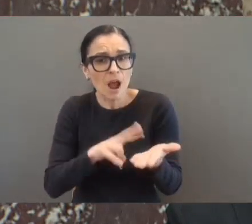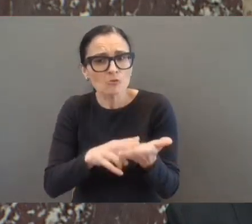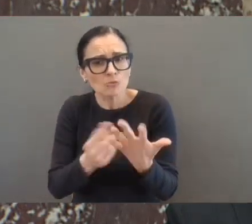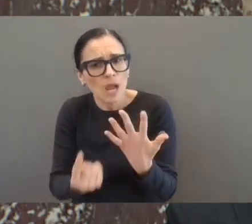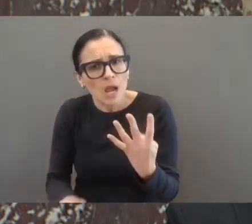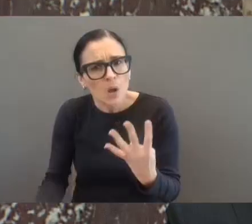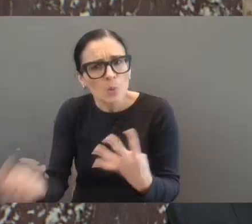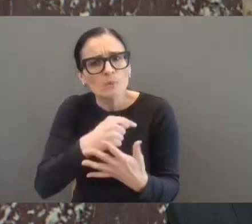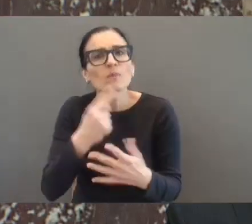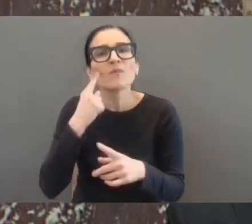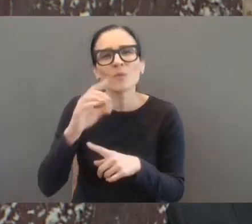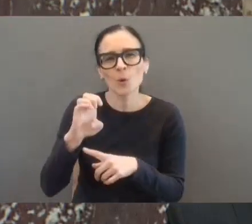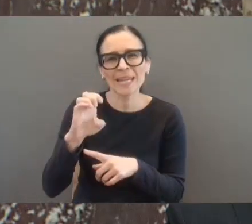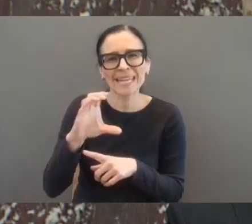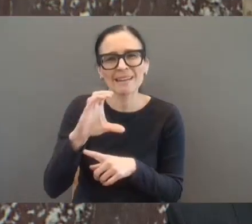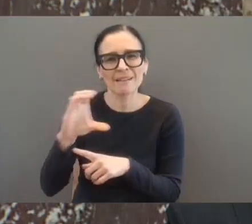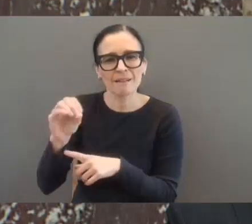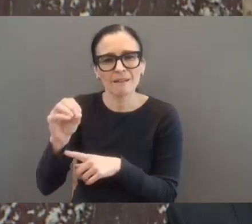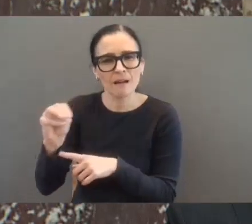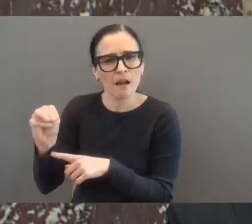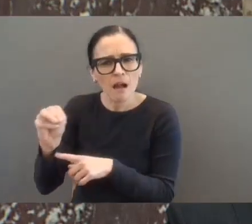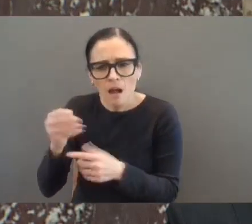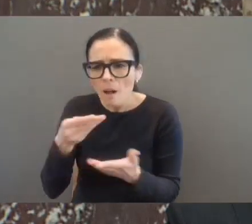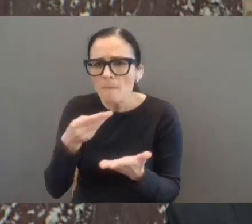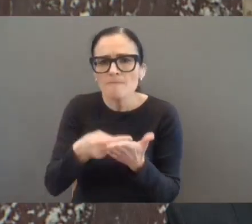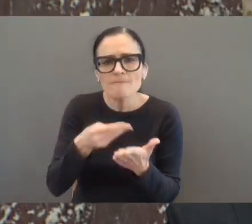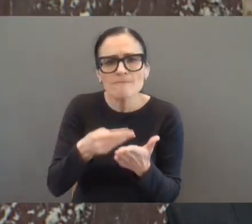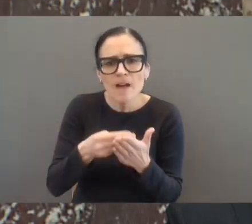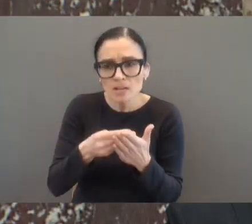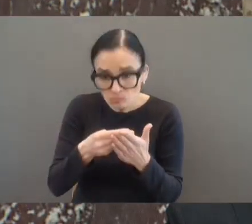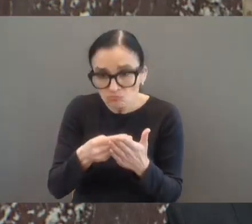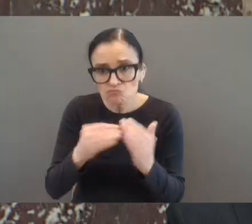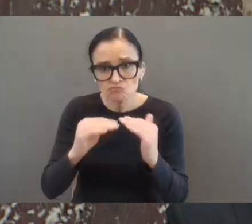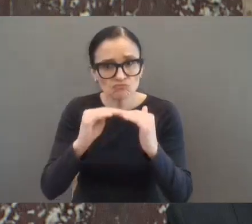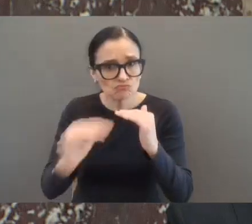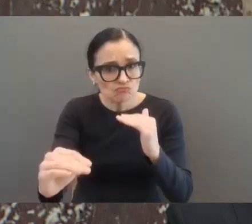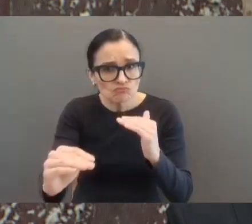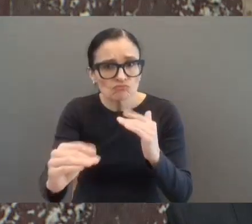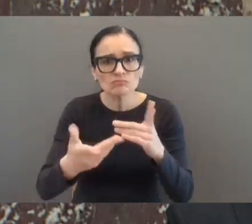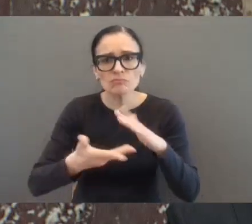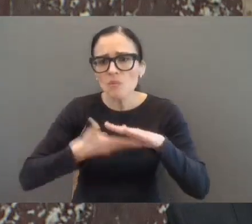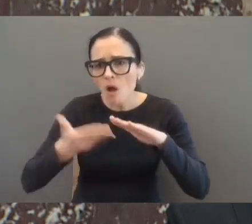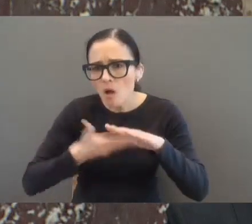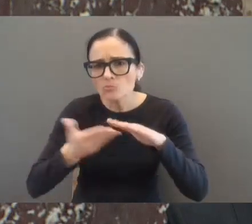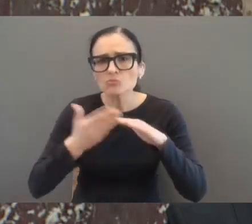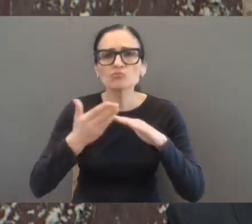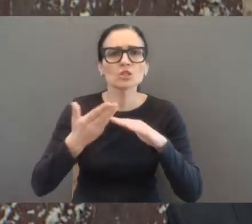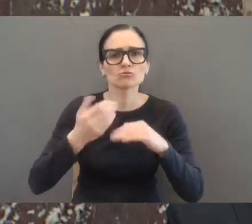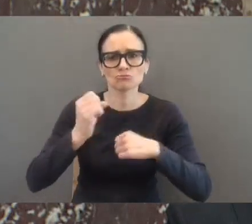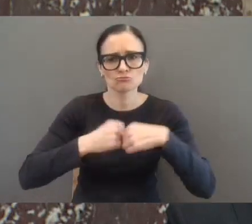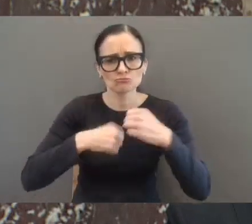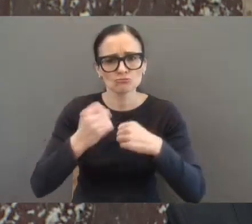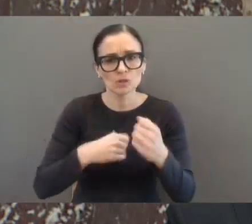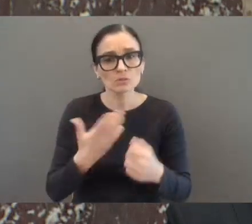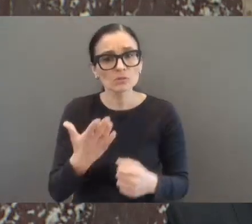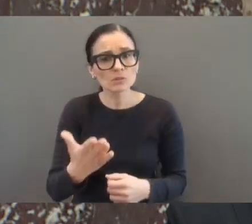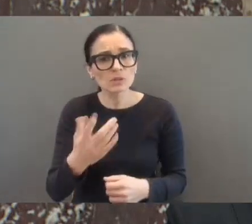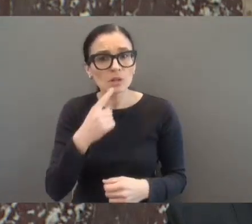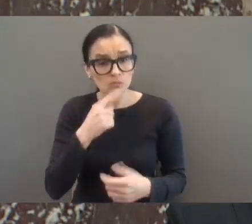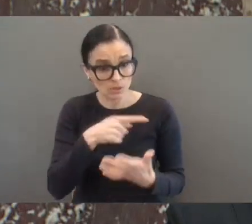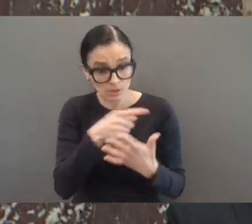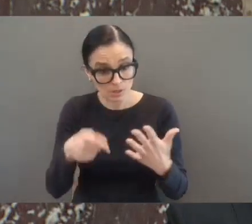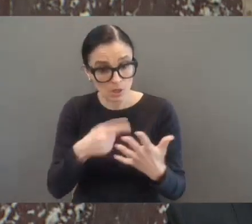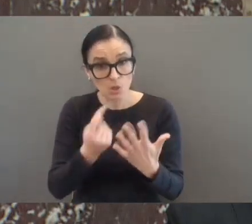and government structure, and we will be making recommendations based upon that study and the future of 911 service in